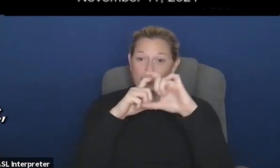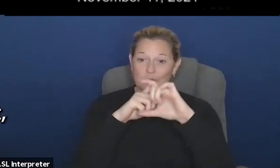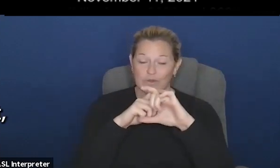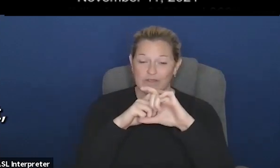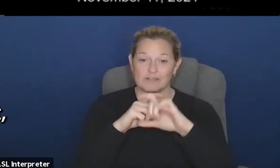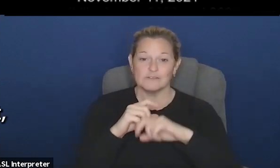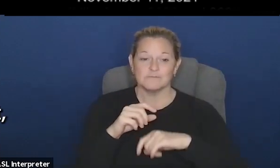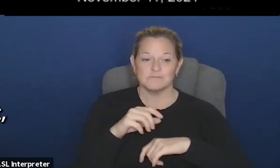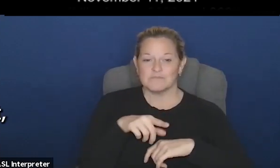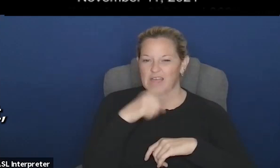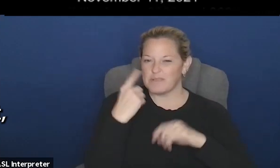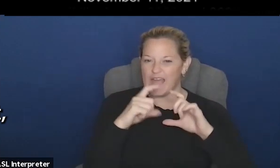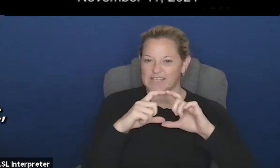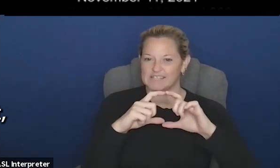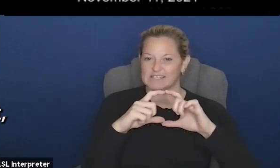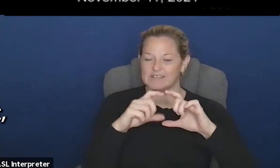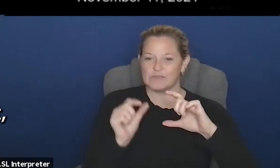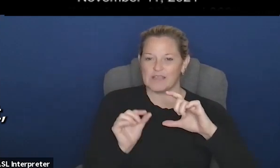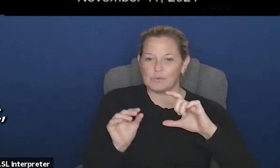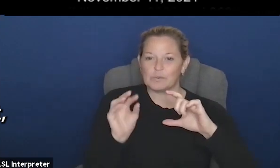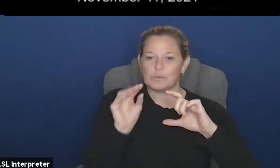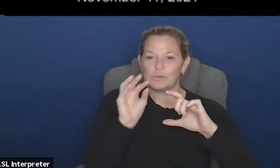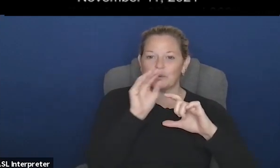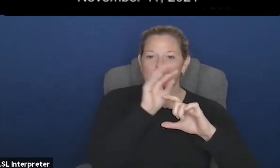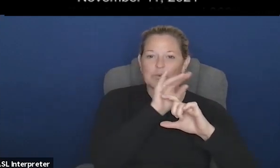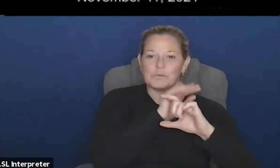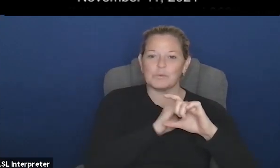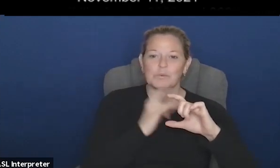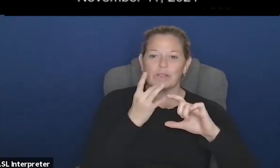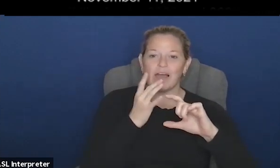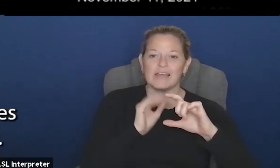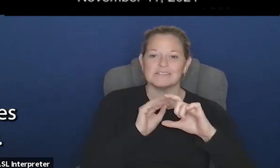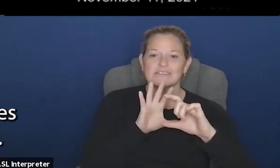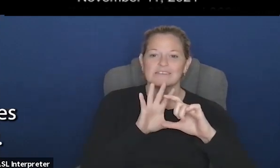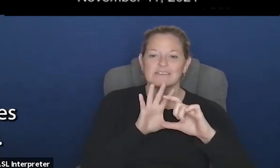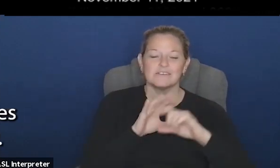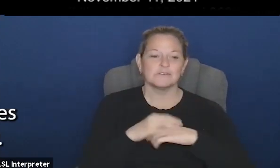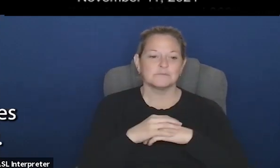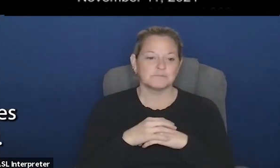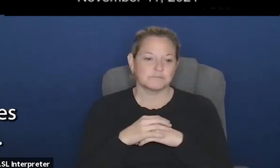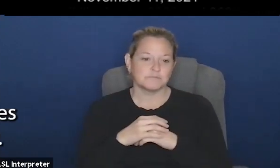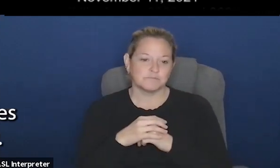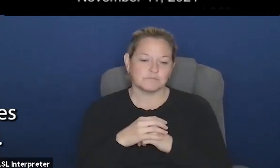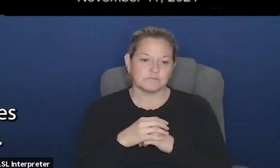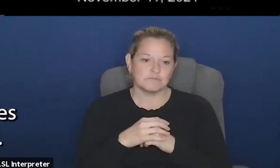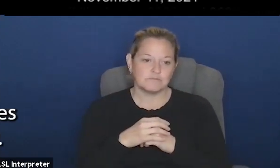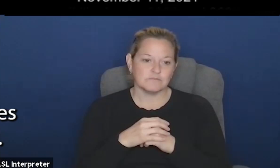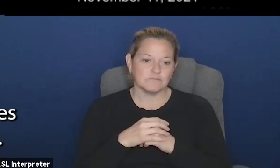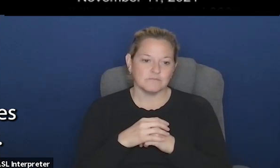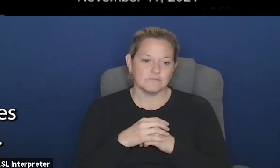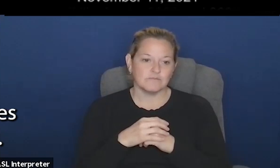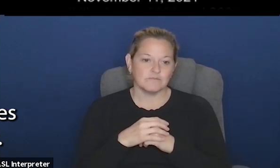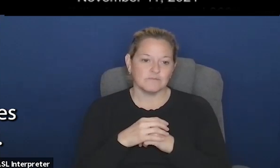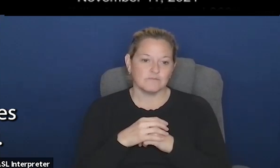And so this is a very exciting event, especially because it's crossing through very large population areas in the United States,